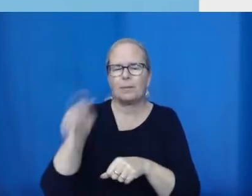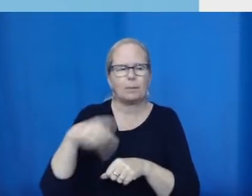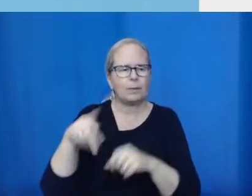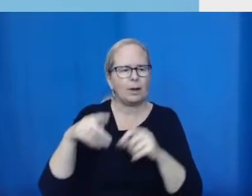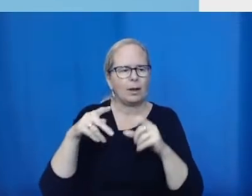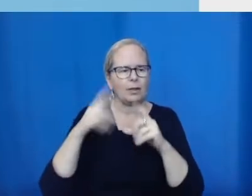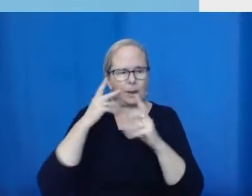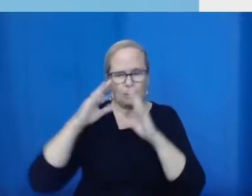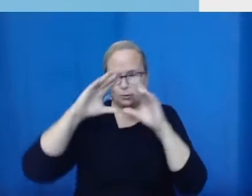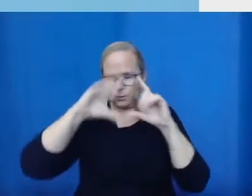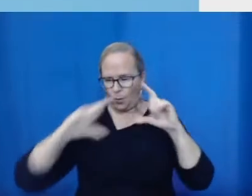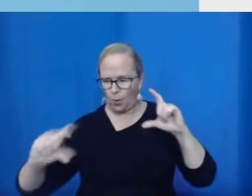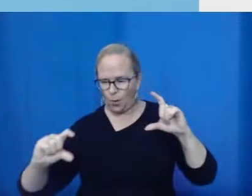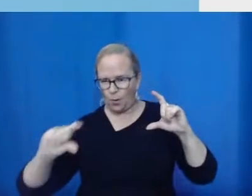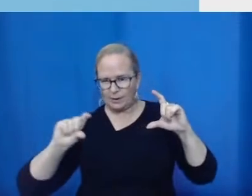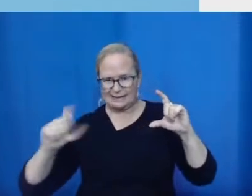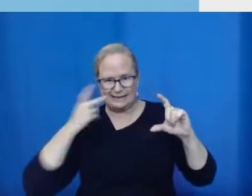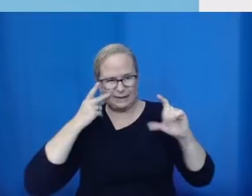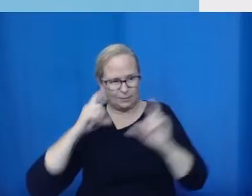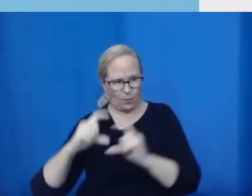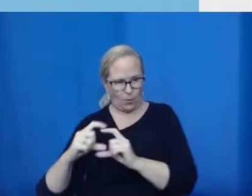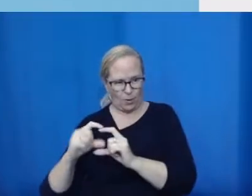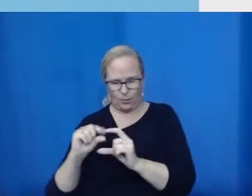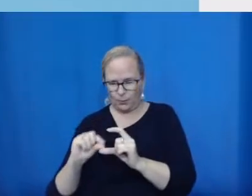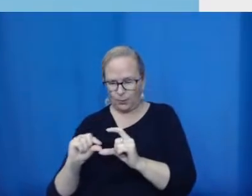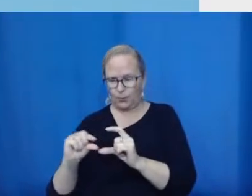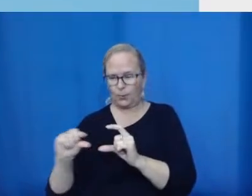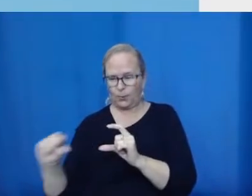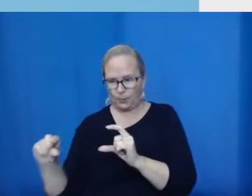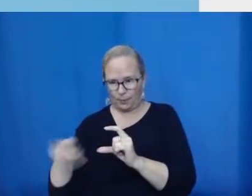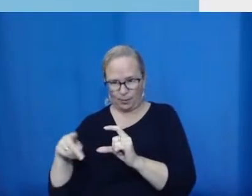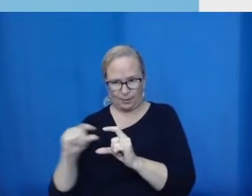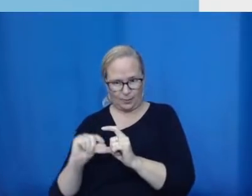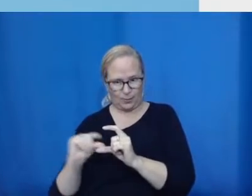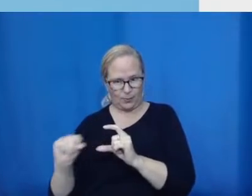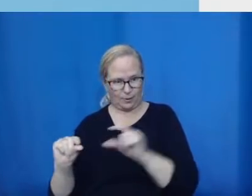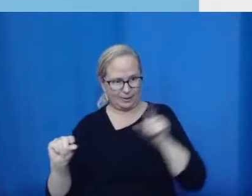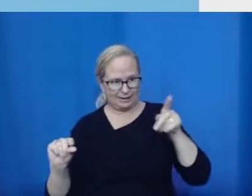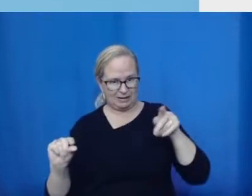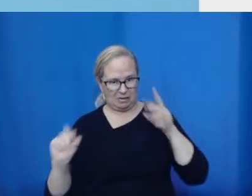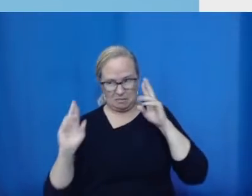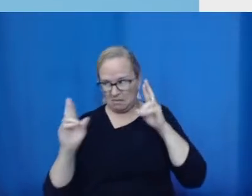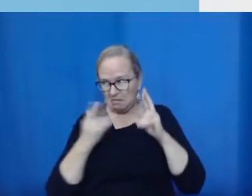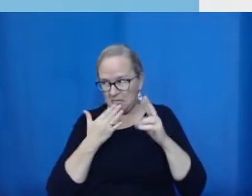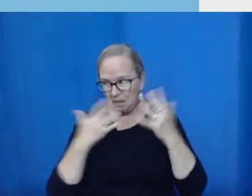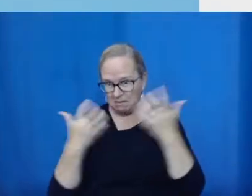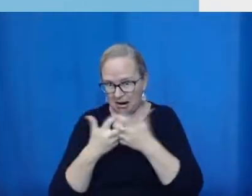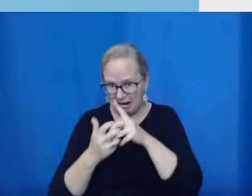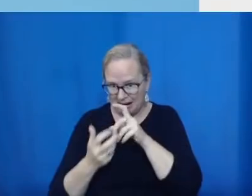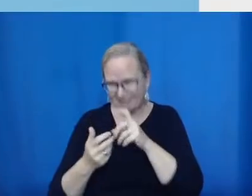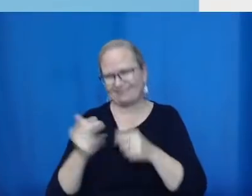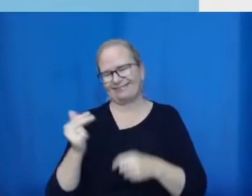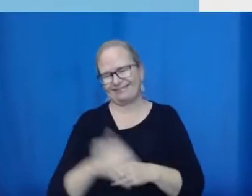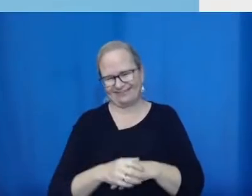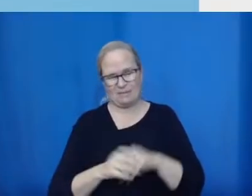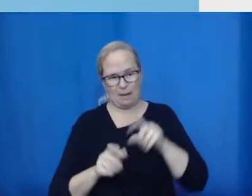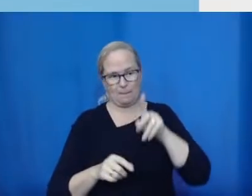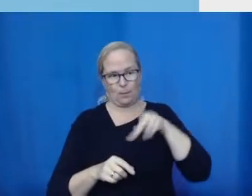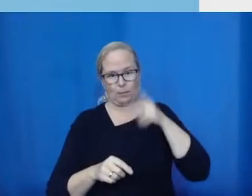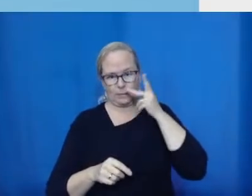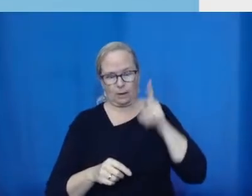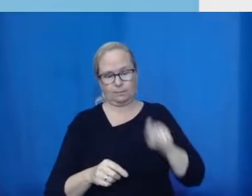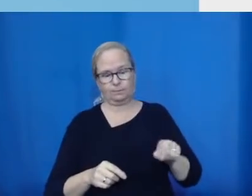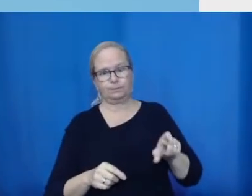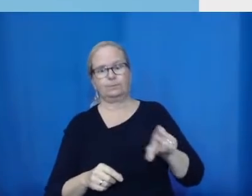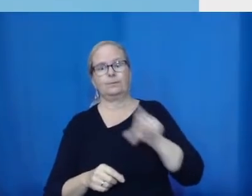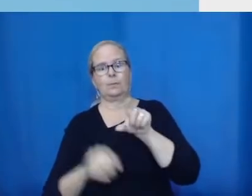the purple ICU part of Alberta Health's graph is what I'm showing here on this graph. And I'm showing it to